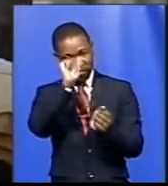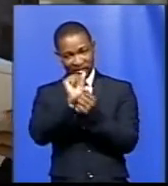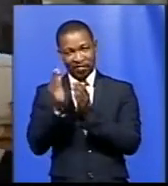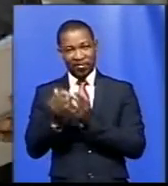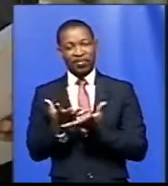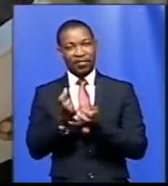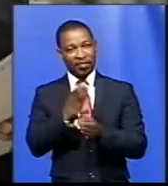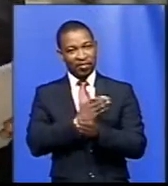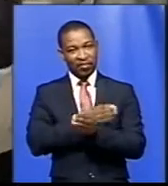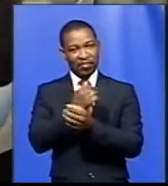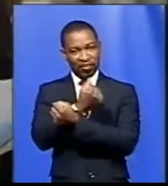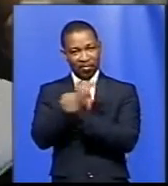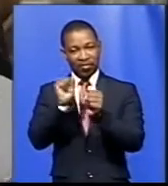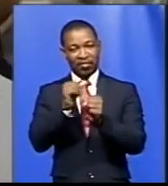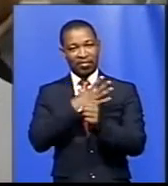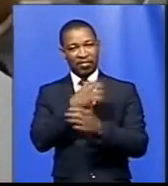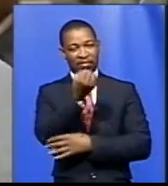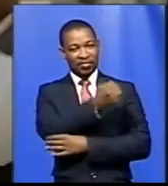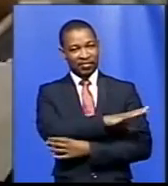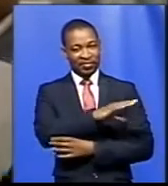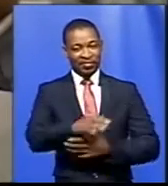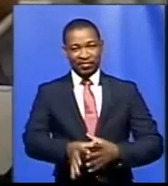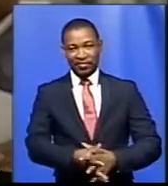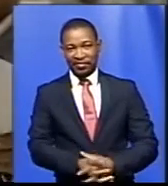improve safety and security.